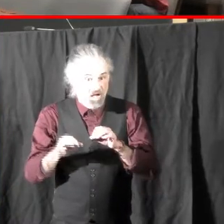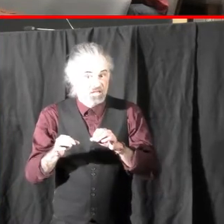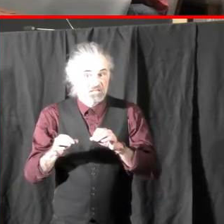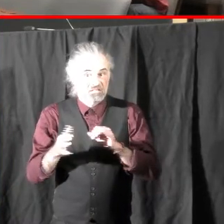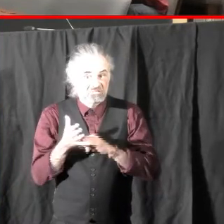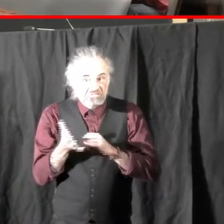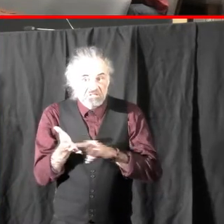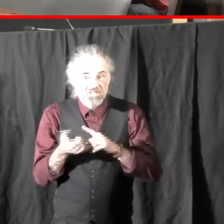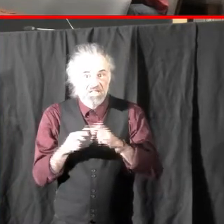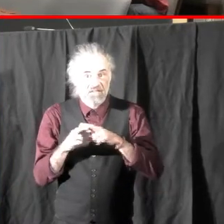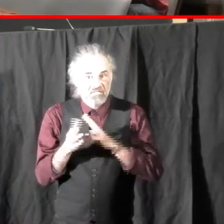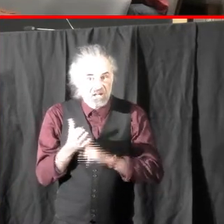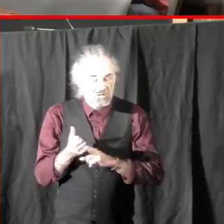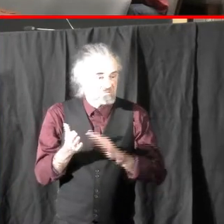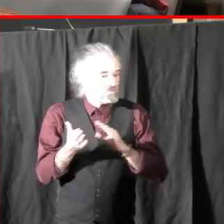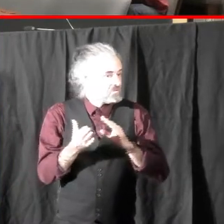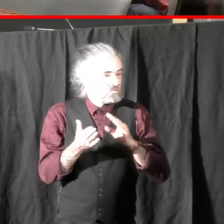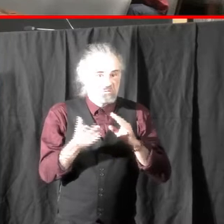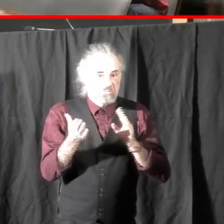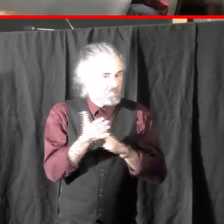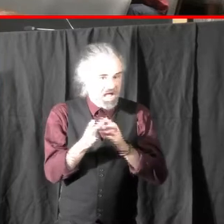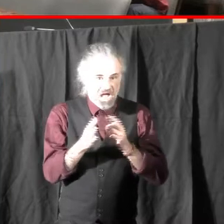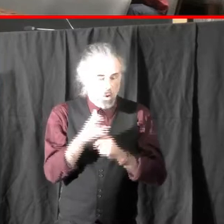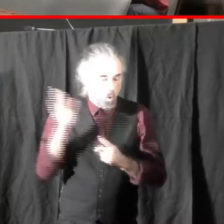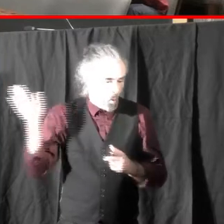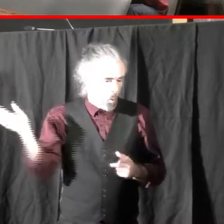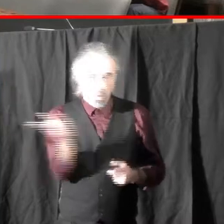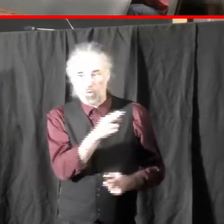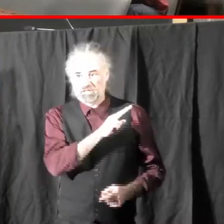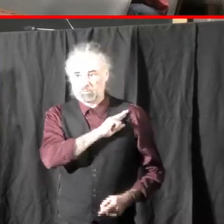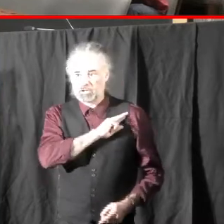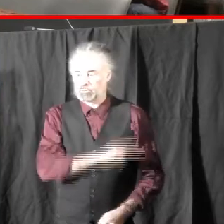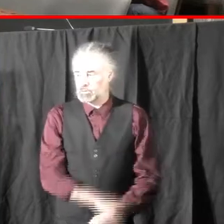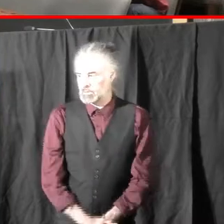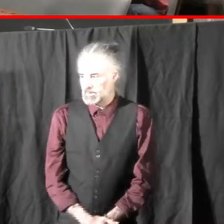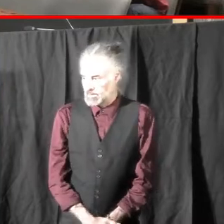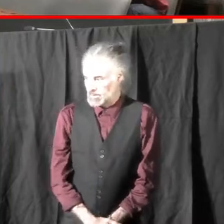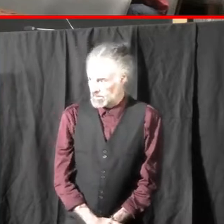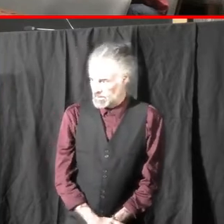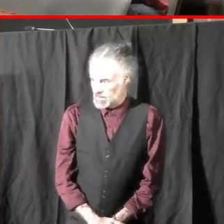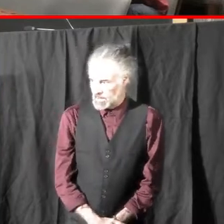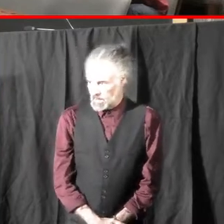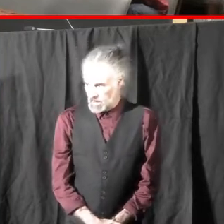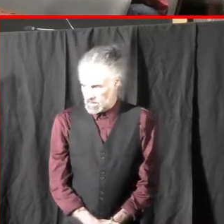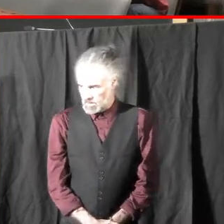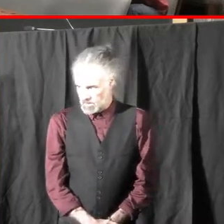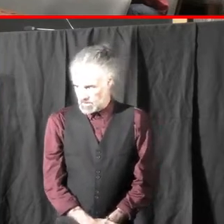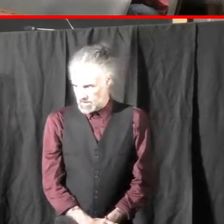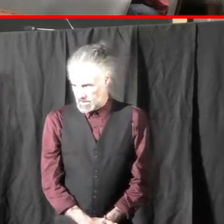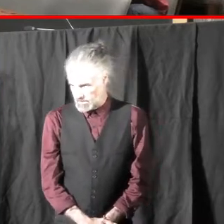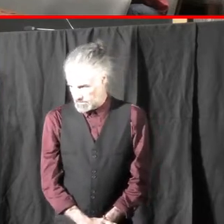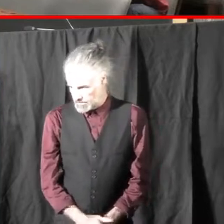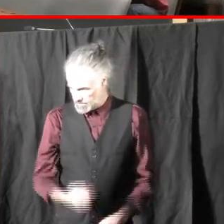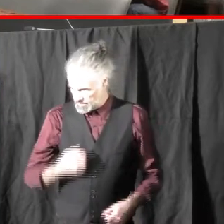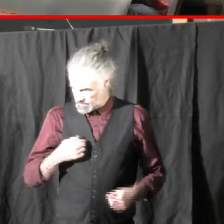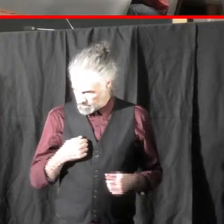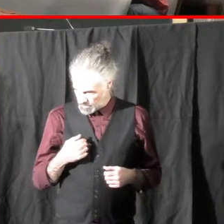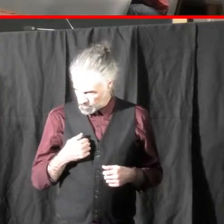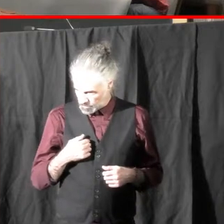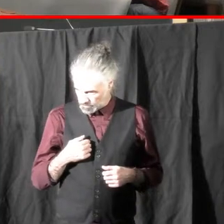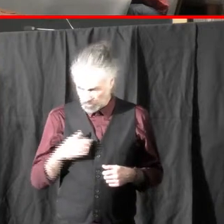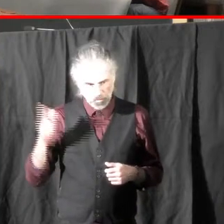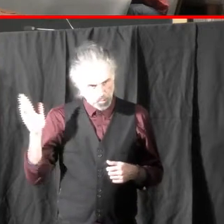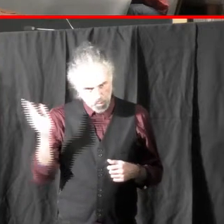and, like, all of them. Adding on to that, they